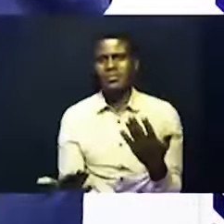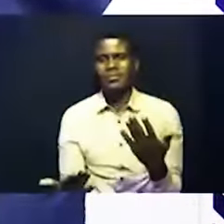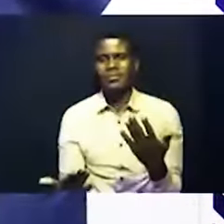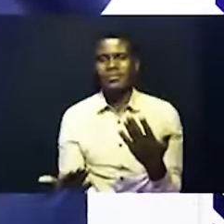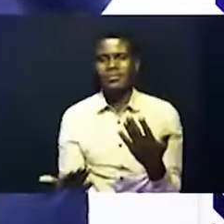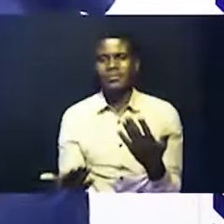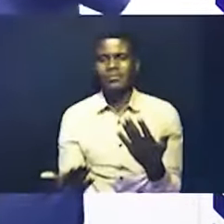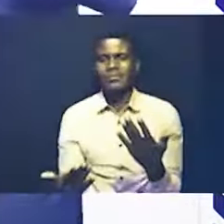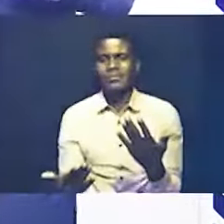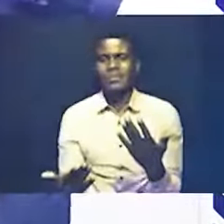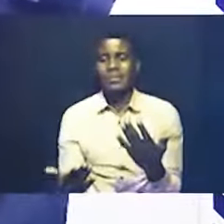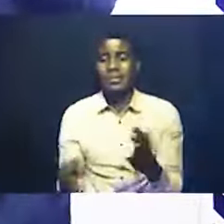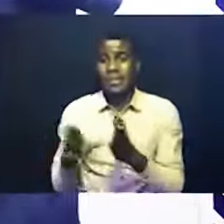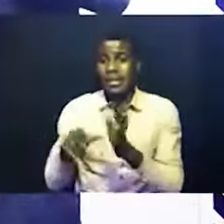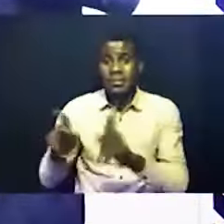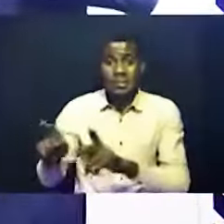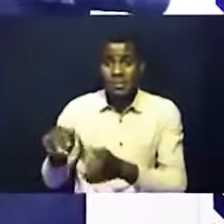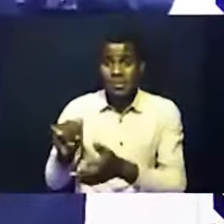stand the